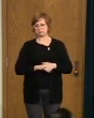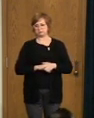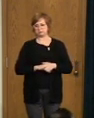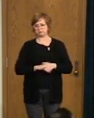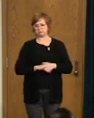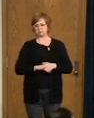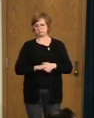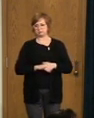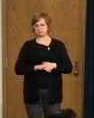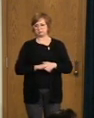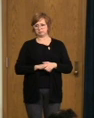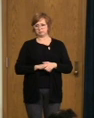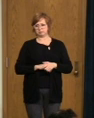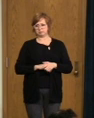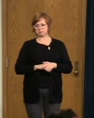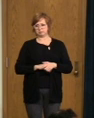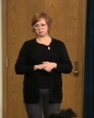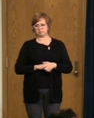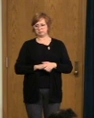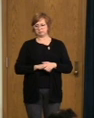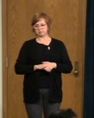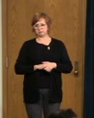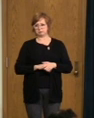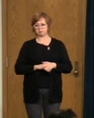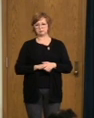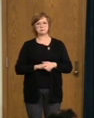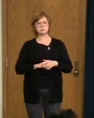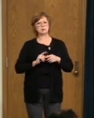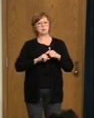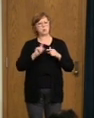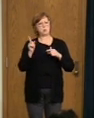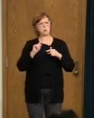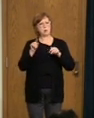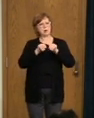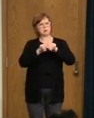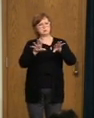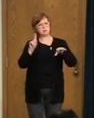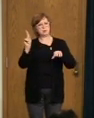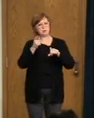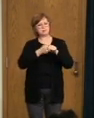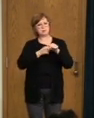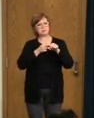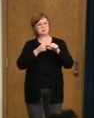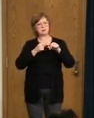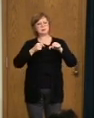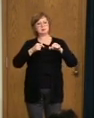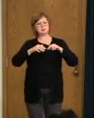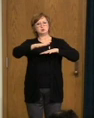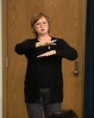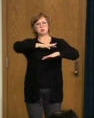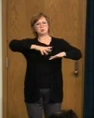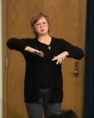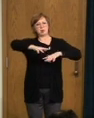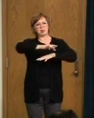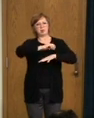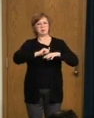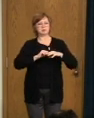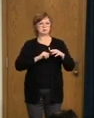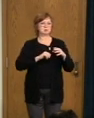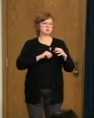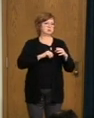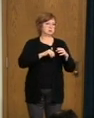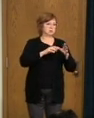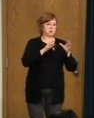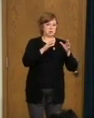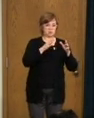more likely in those, social contacts. They may not always be in the household, but maybe, during break time at